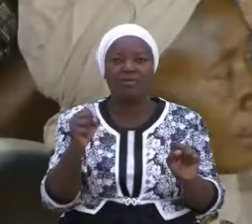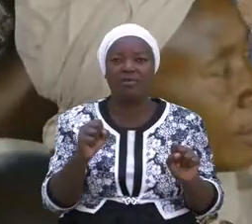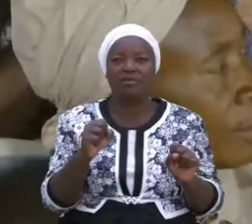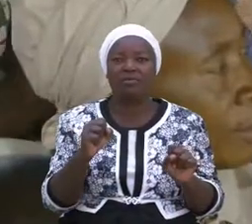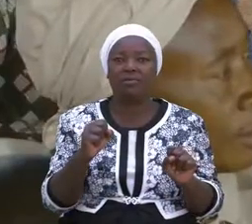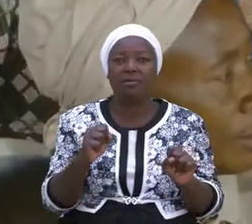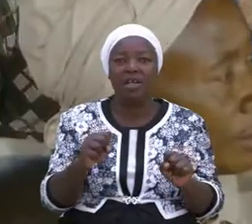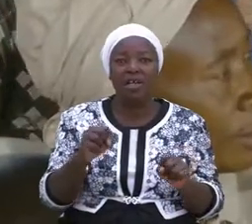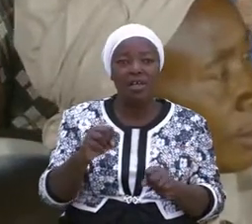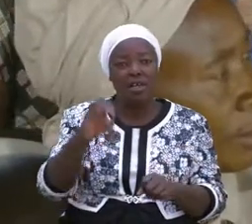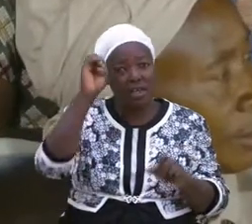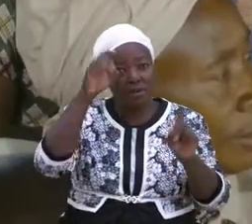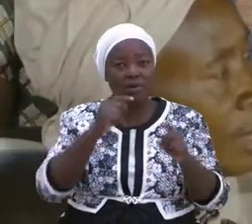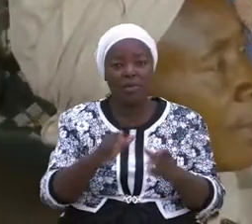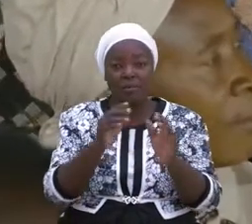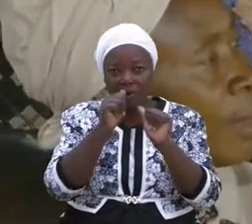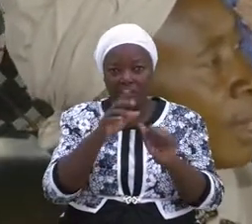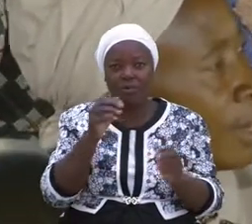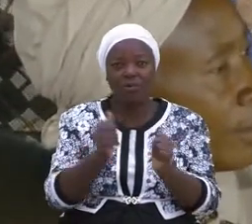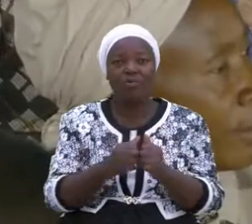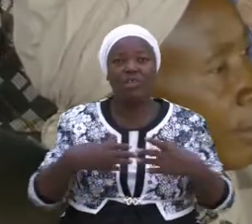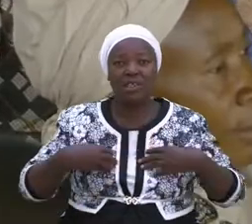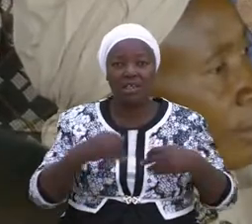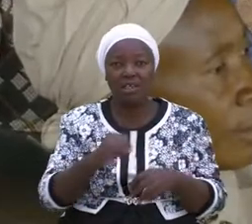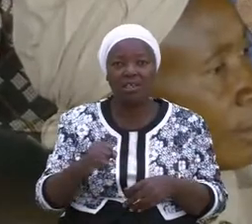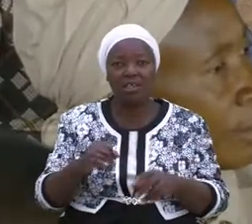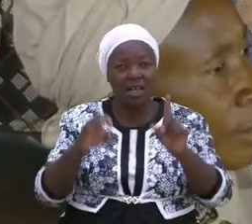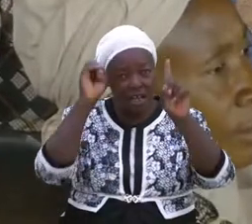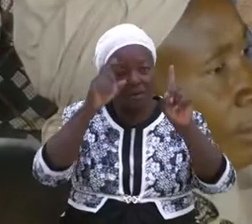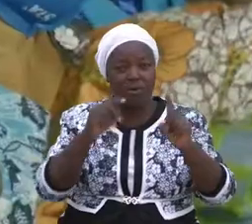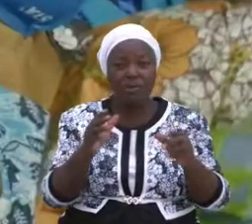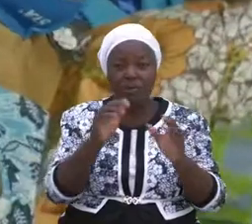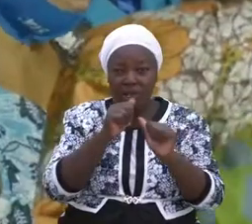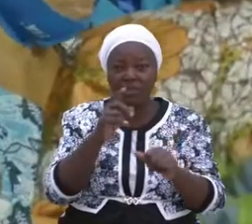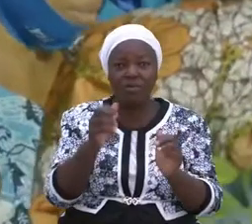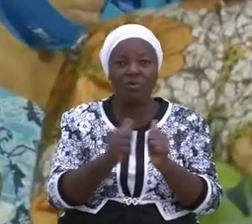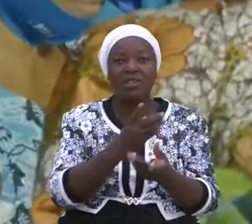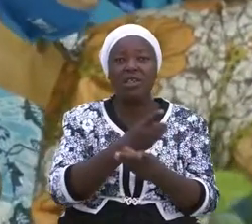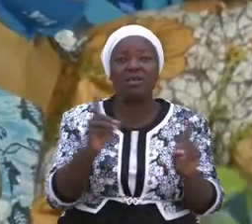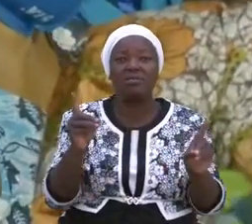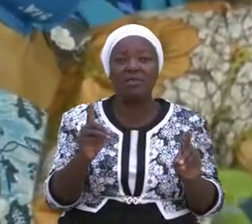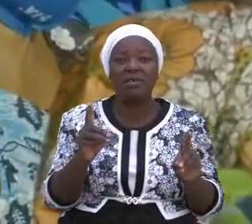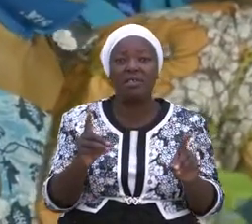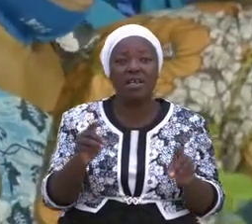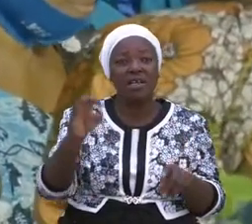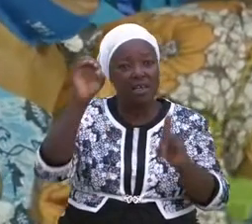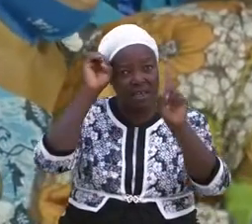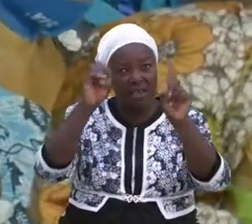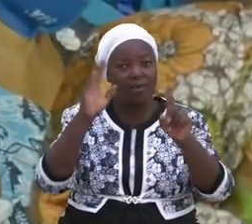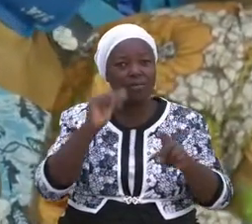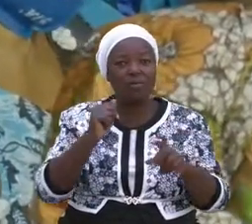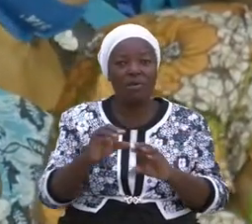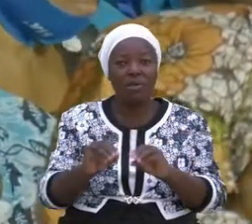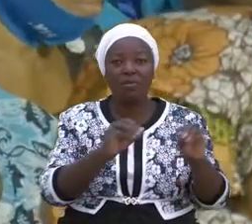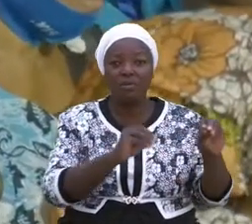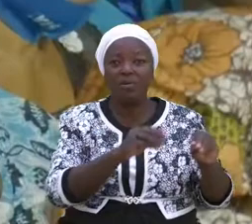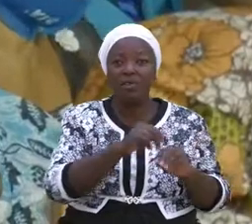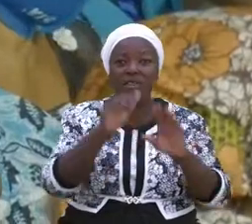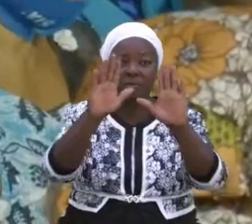will bless you with healing. He'll bless you with deliverance. He will impart a